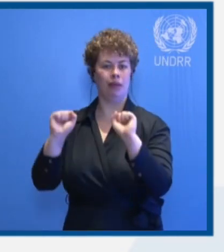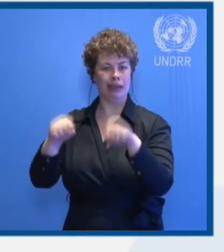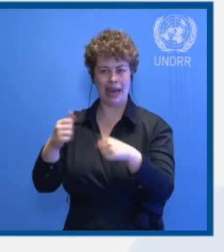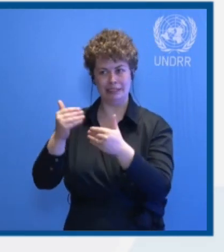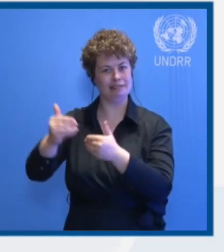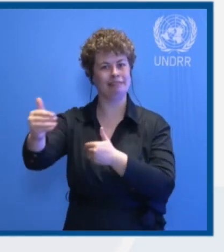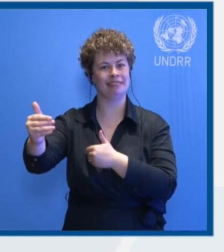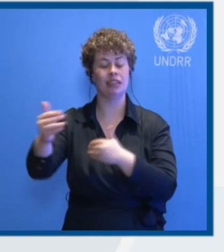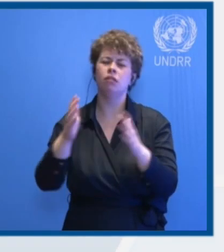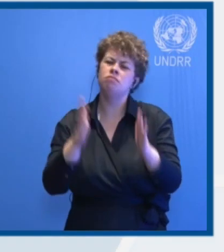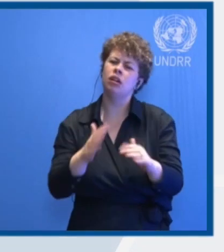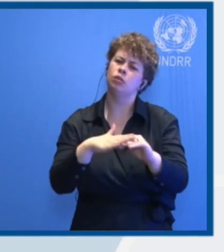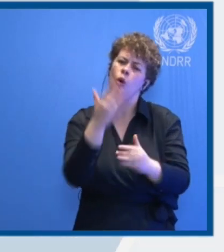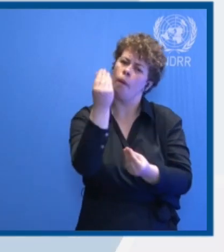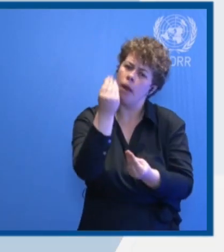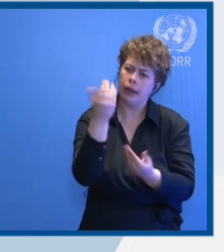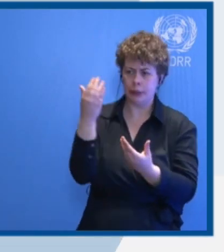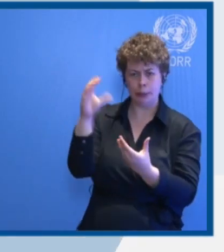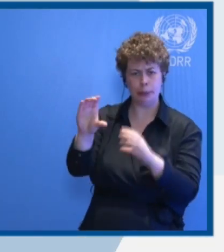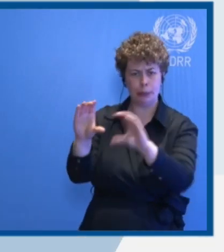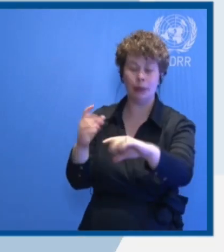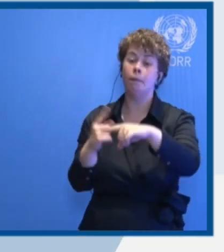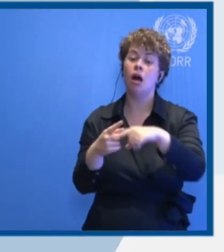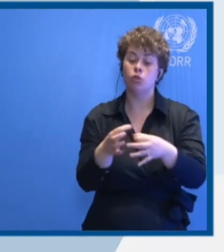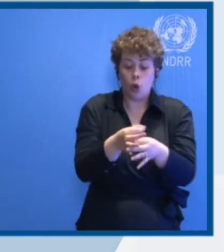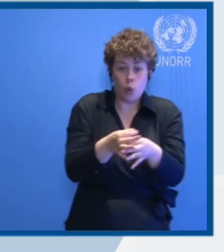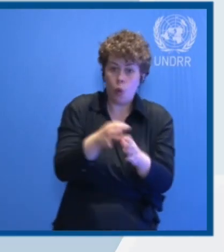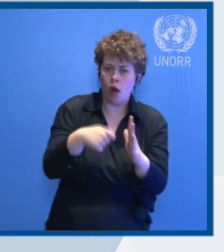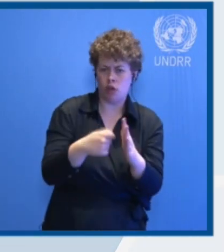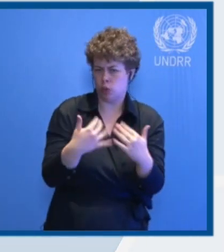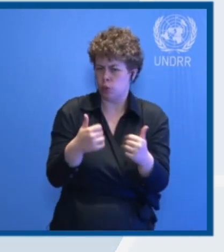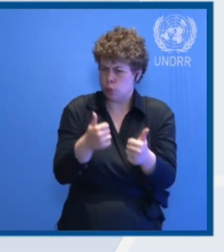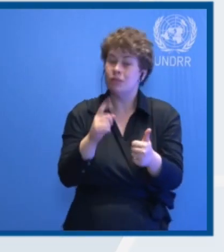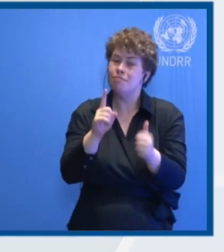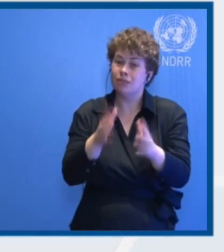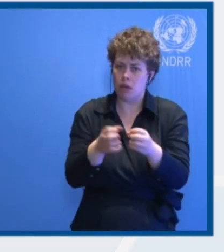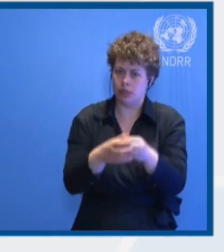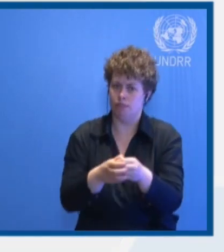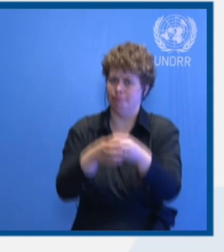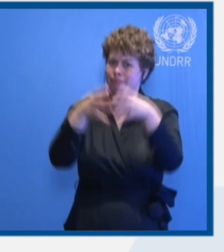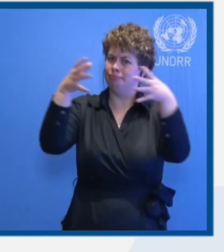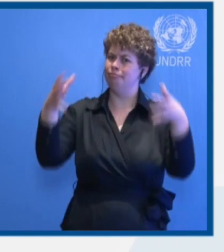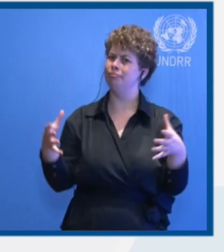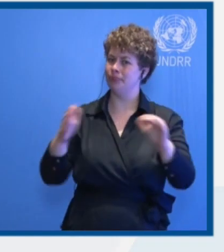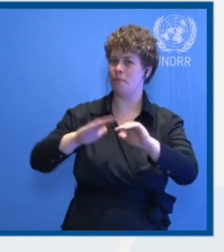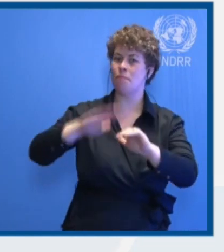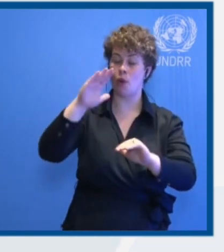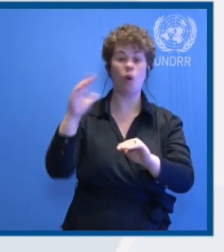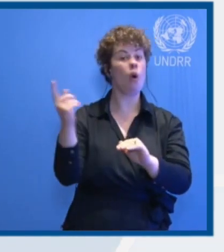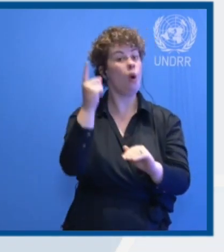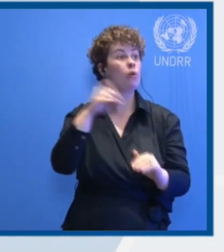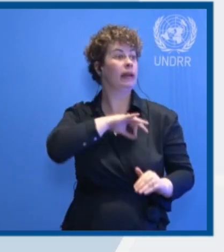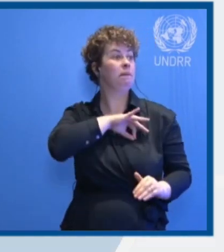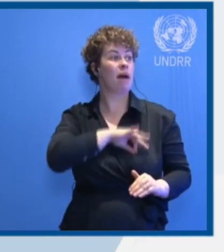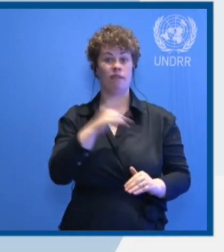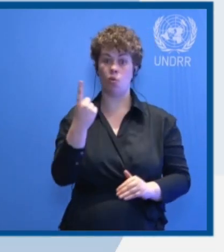investments. And we recognize that scale is important, not just for the benefits, but also to catalyze and